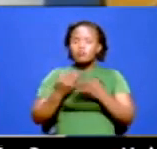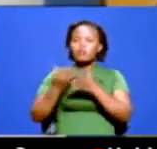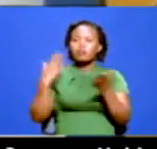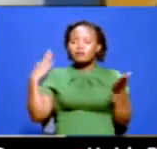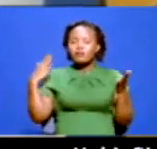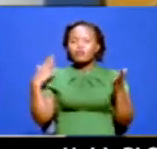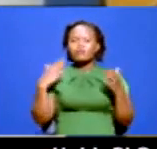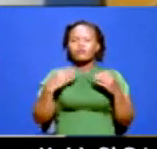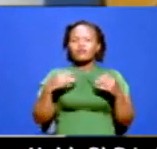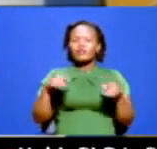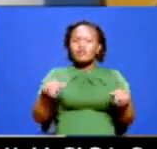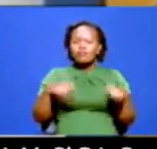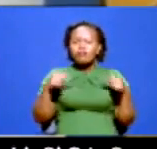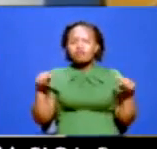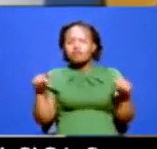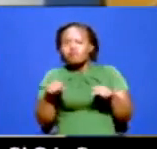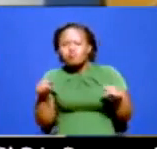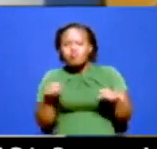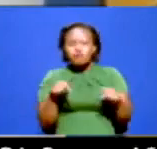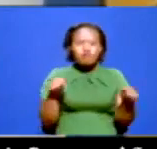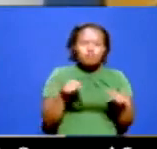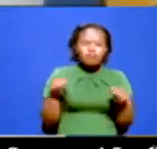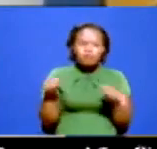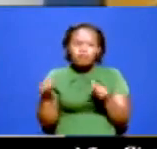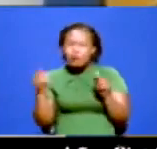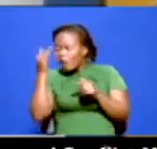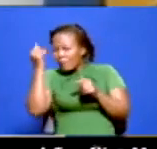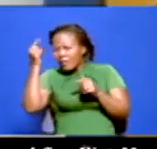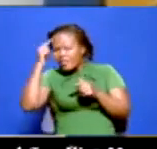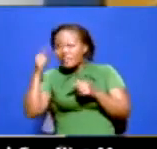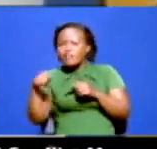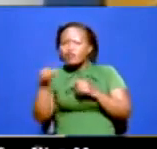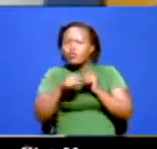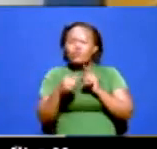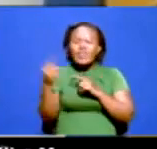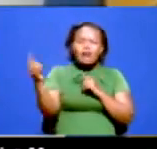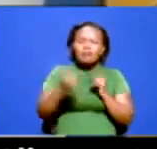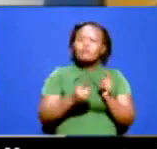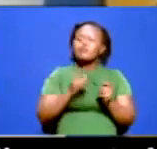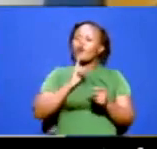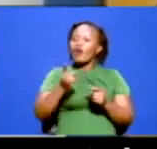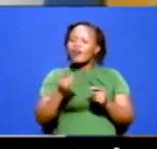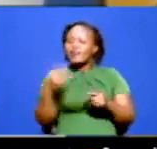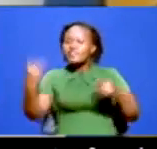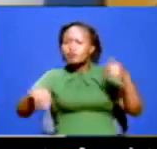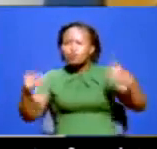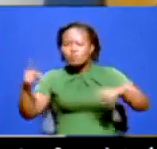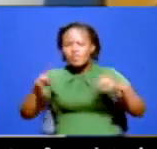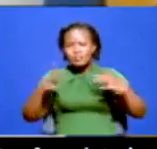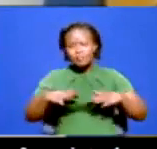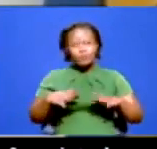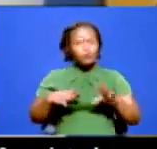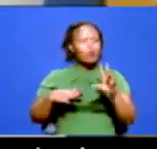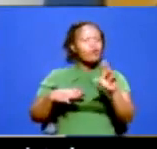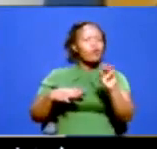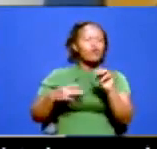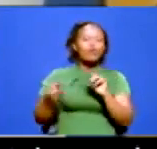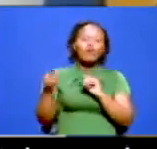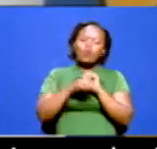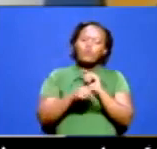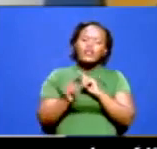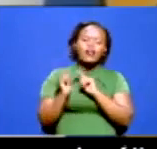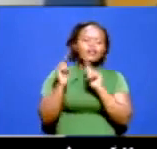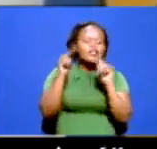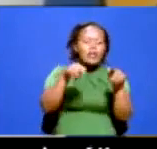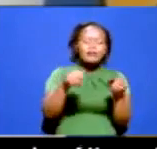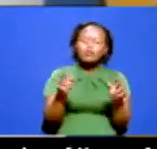we came in, because they thought we were coming there with orders, we are coming there to beat up people. No, we are not. We are coming there to be able to get them to